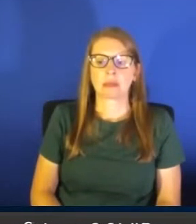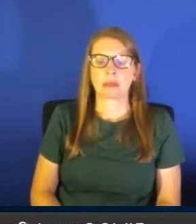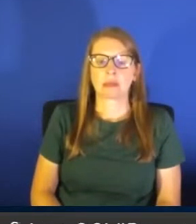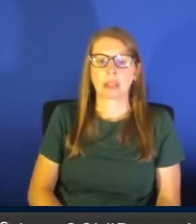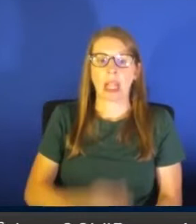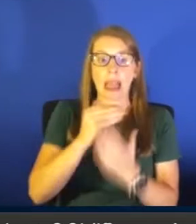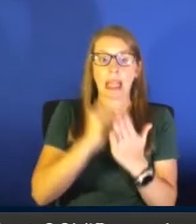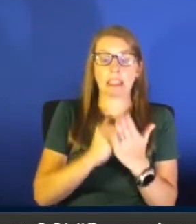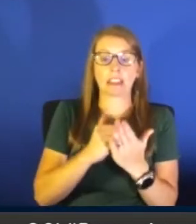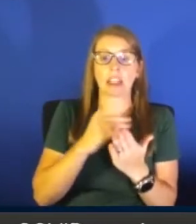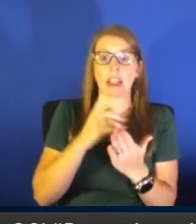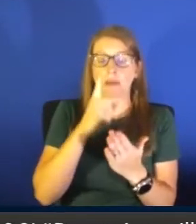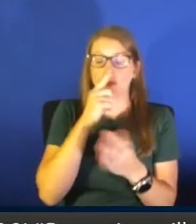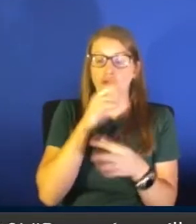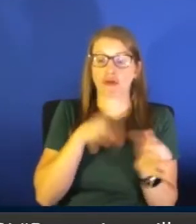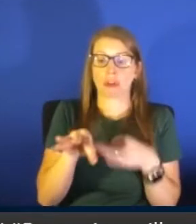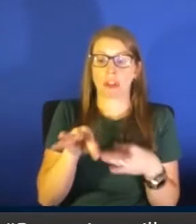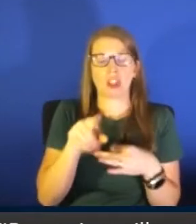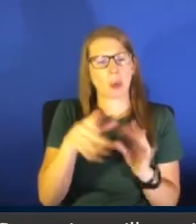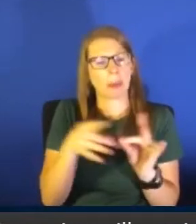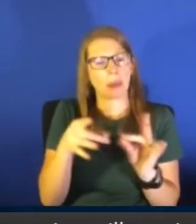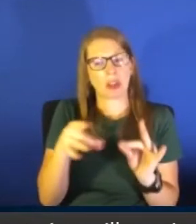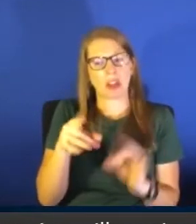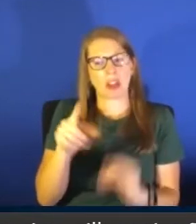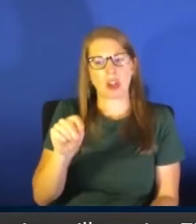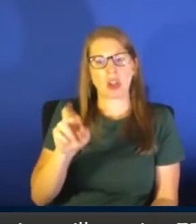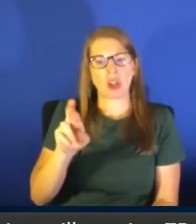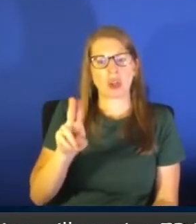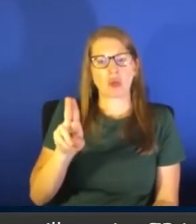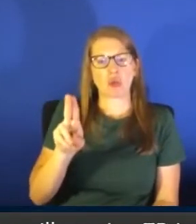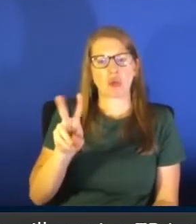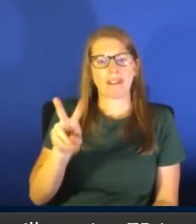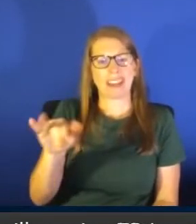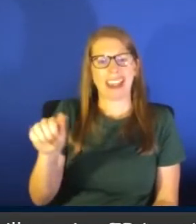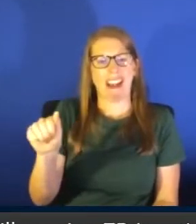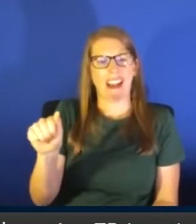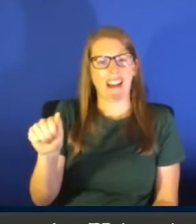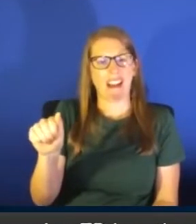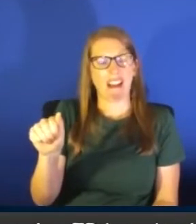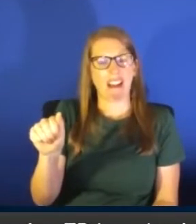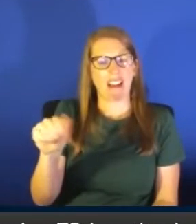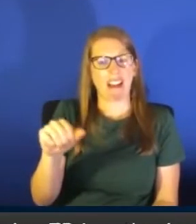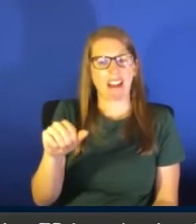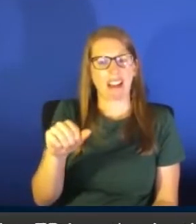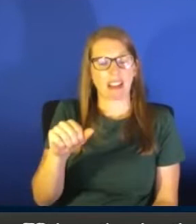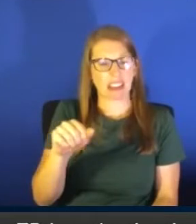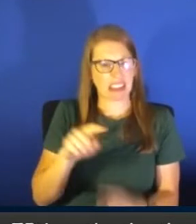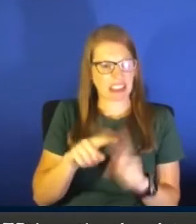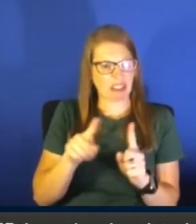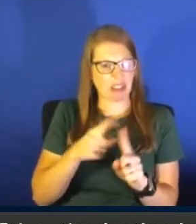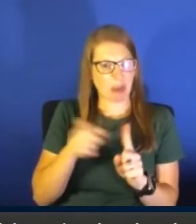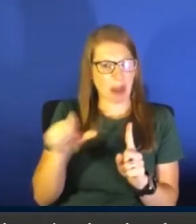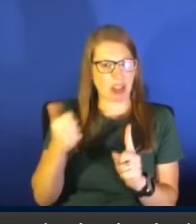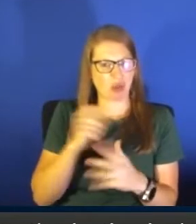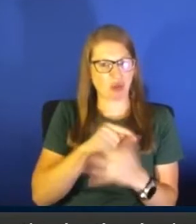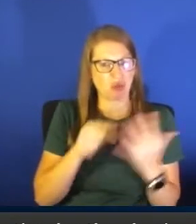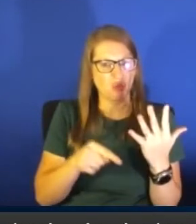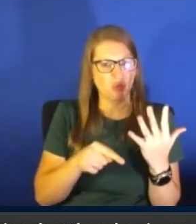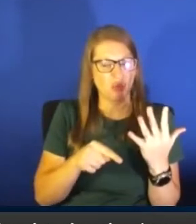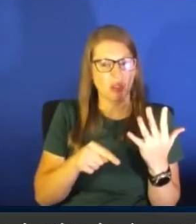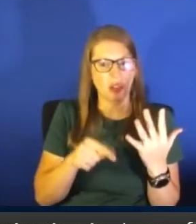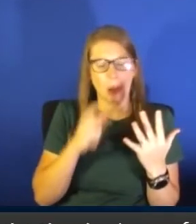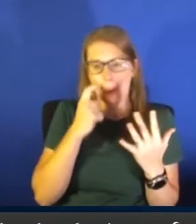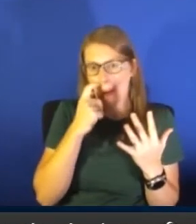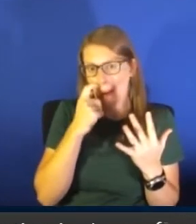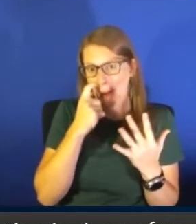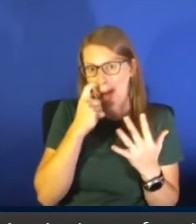earlier. Gene was wondering, did you mention Truvia? I guess that's another brand, and is that different from any of the others? It's part